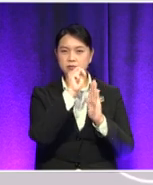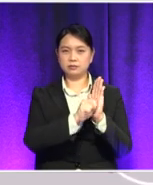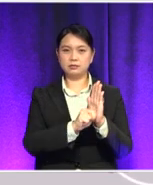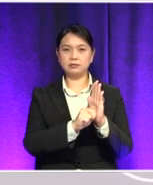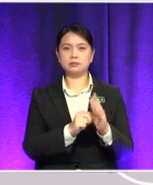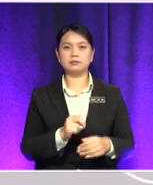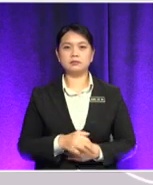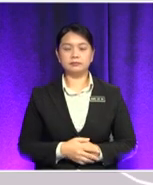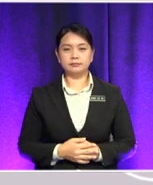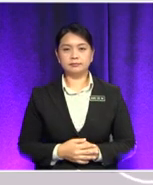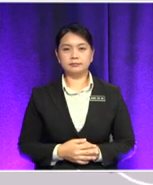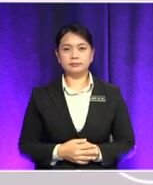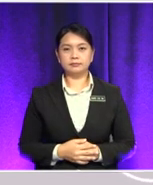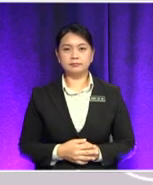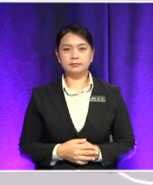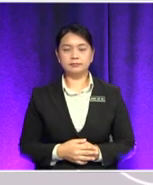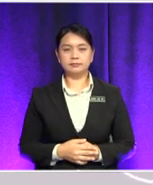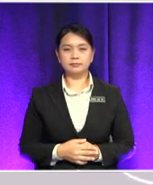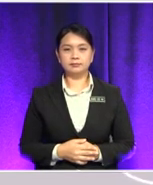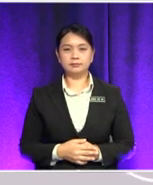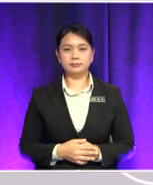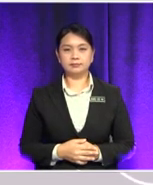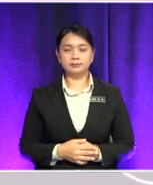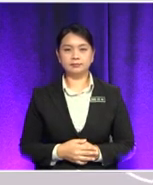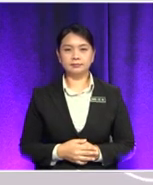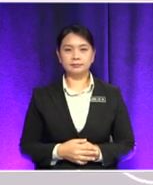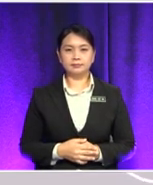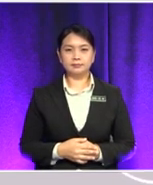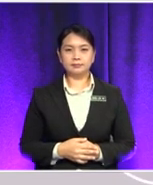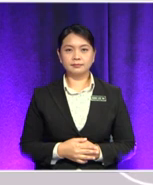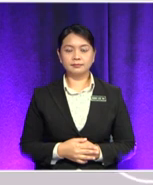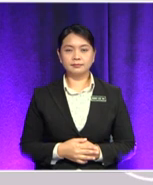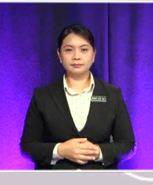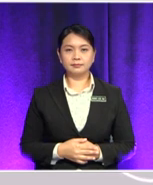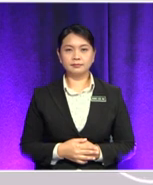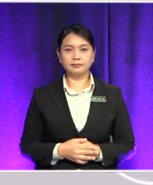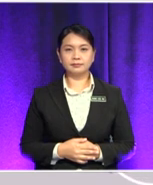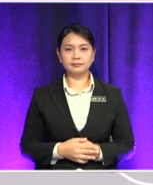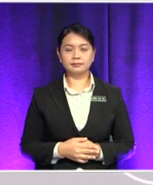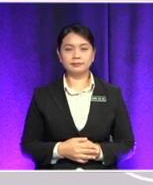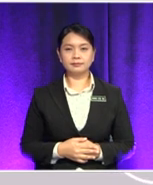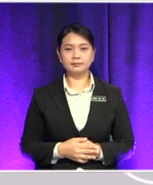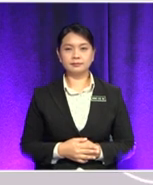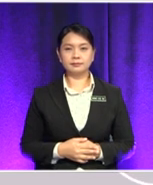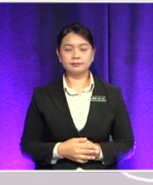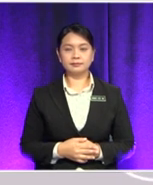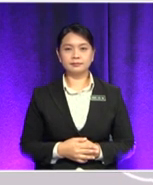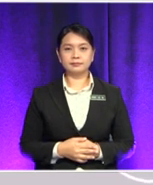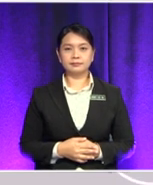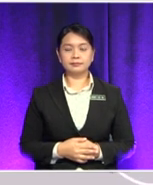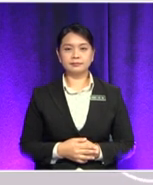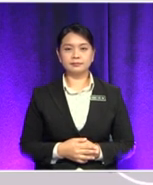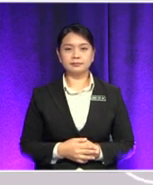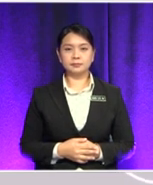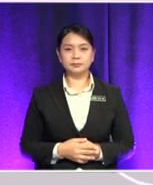Laziness. Okay. Is the cause of a lot of problems. Yes. Not just more rubbish. And last but not least, Atiya, would you like to